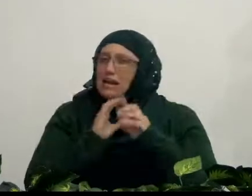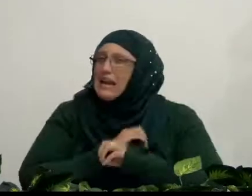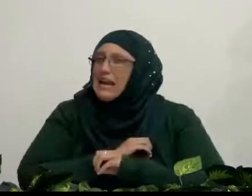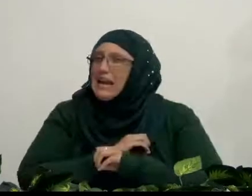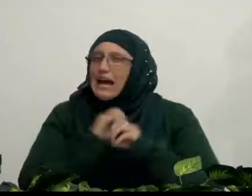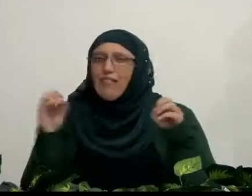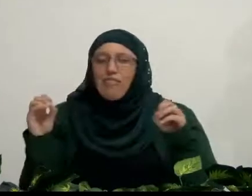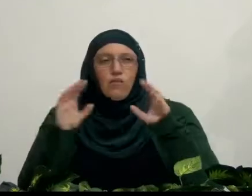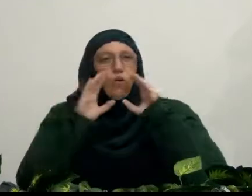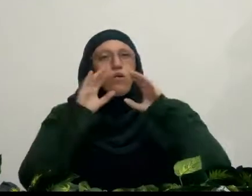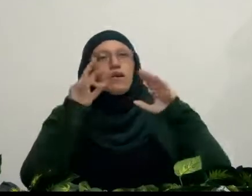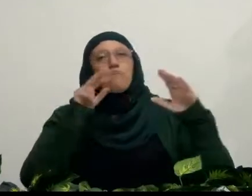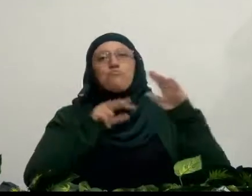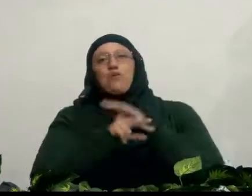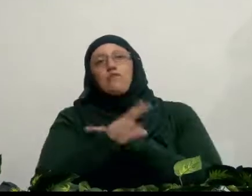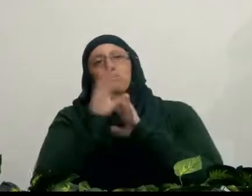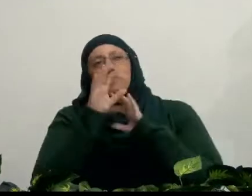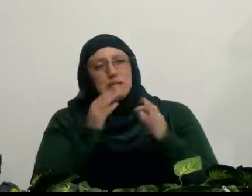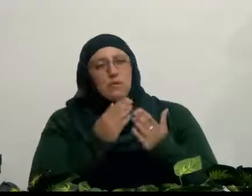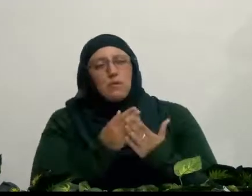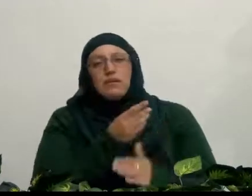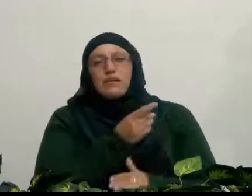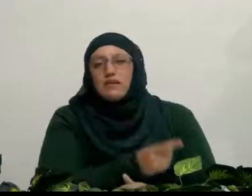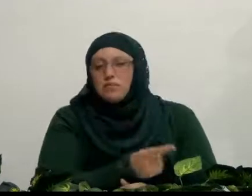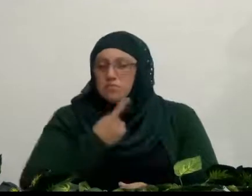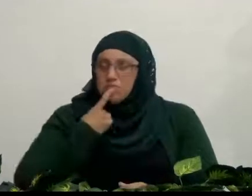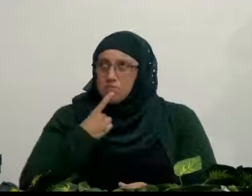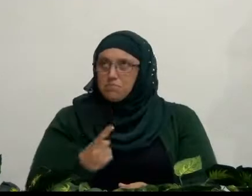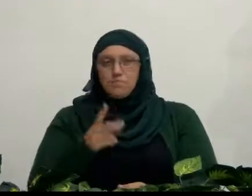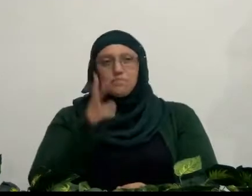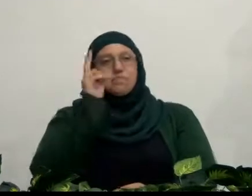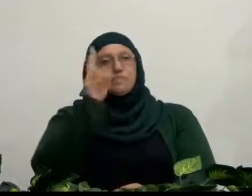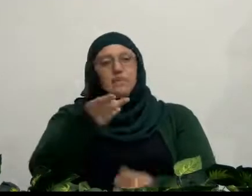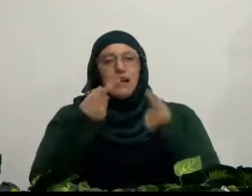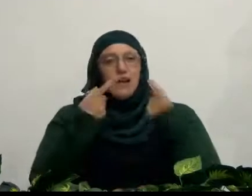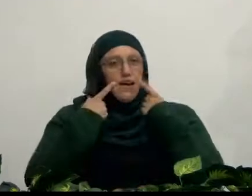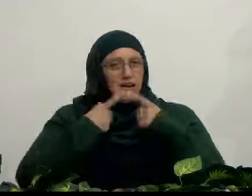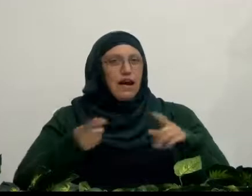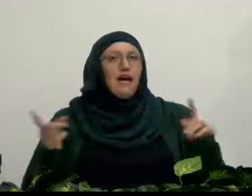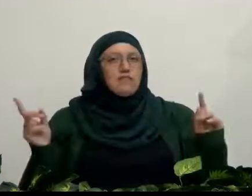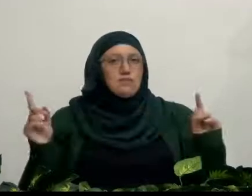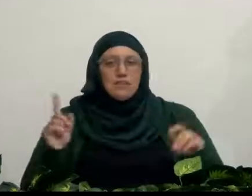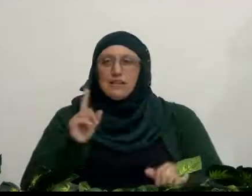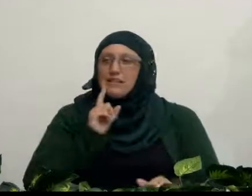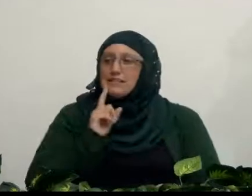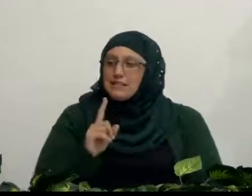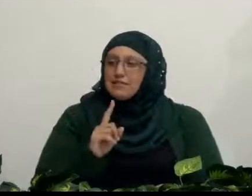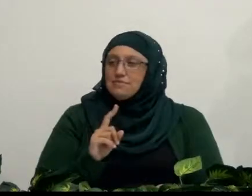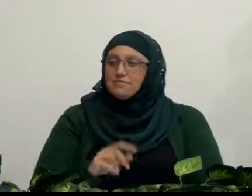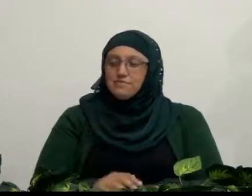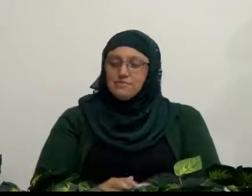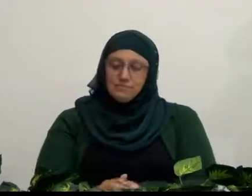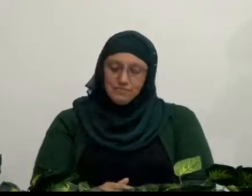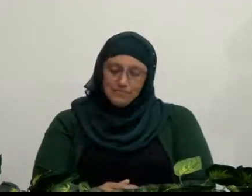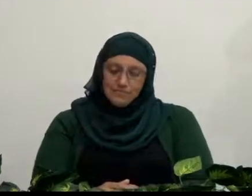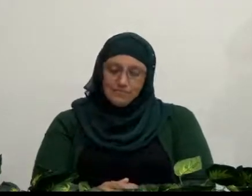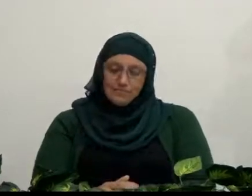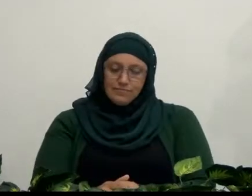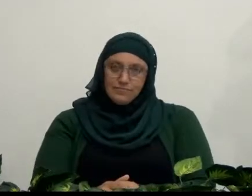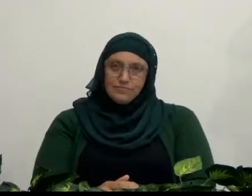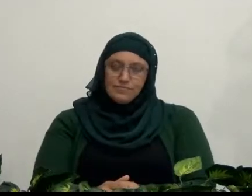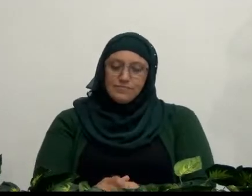Prophet sallallahu alayhi wa sallam, again, he made an announcement. And he said, "Ta'awkhaw